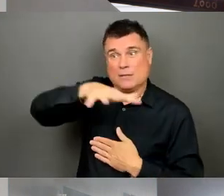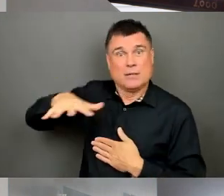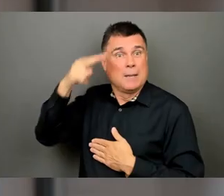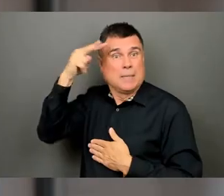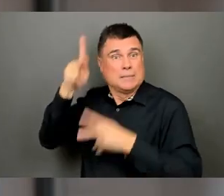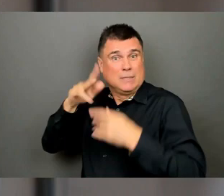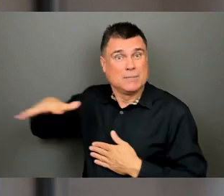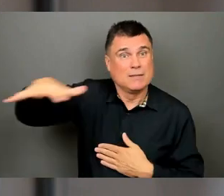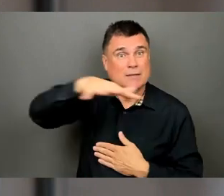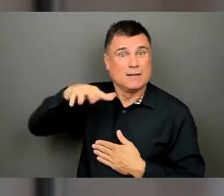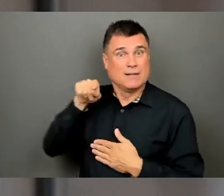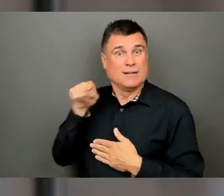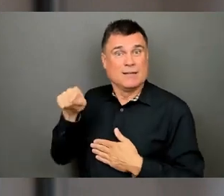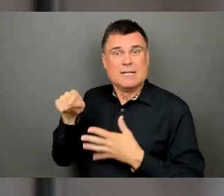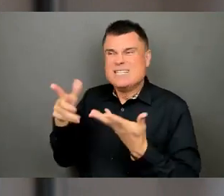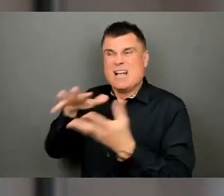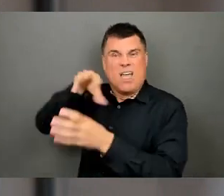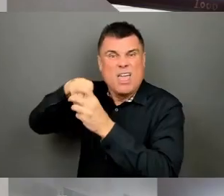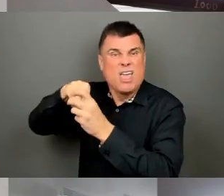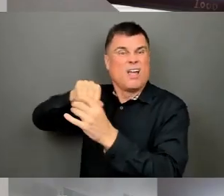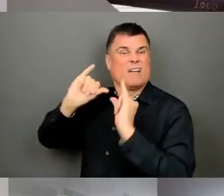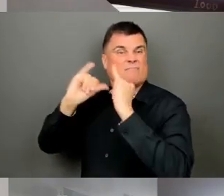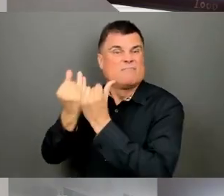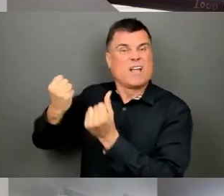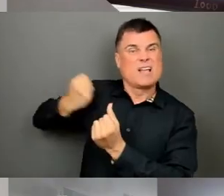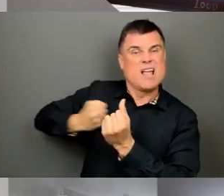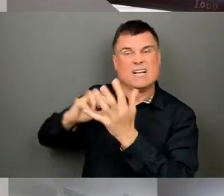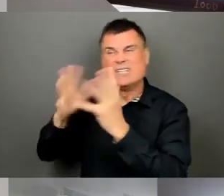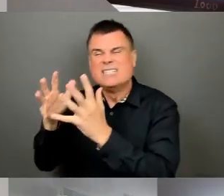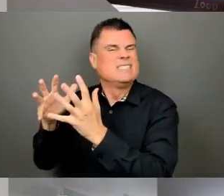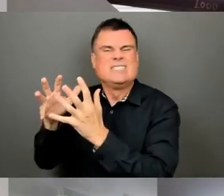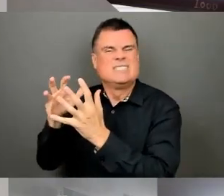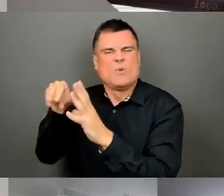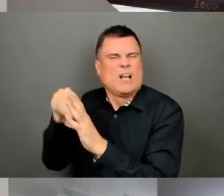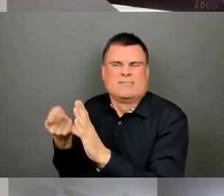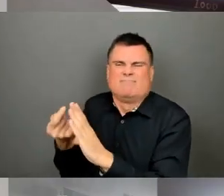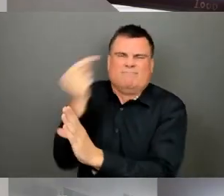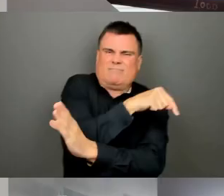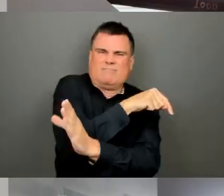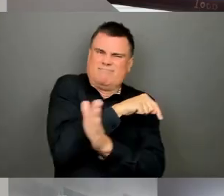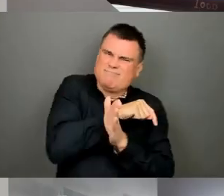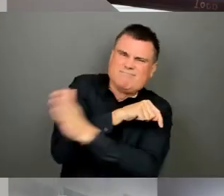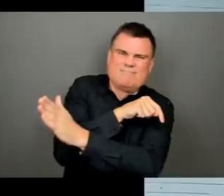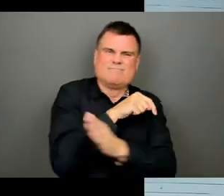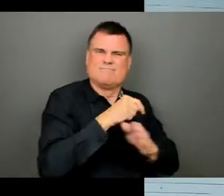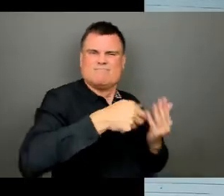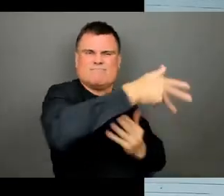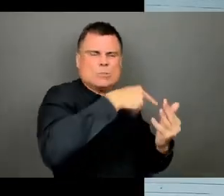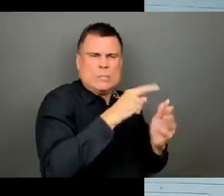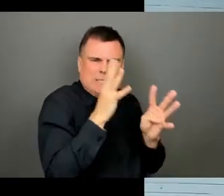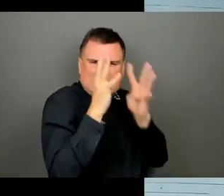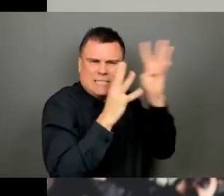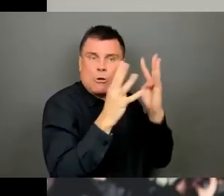at the time, and they wanted to get out of these gangs. And so what they did is they put together these art forms known